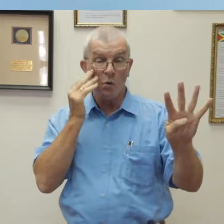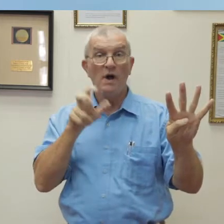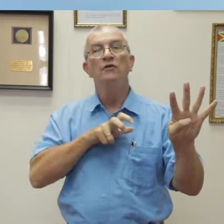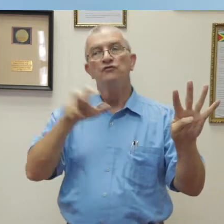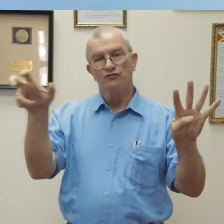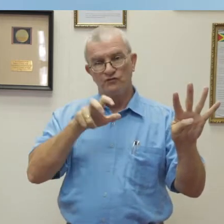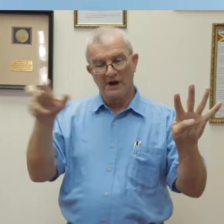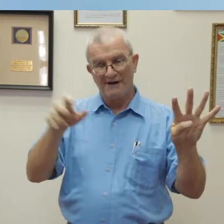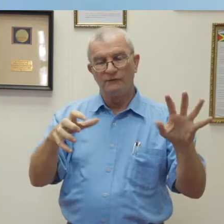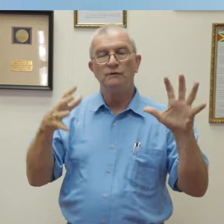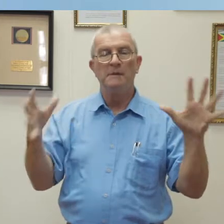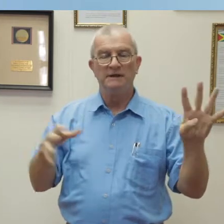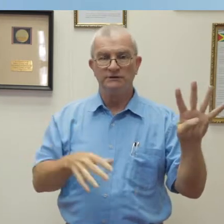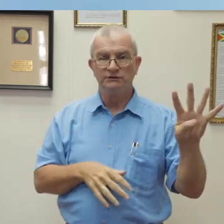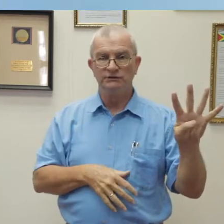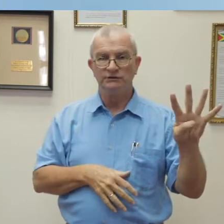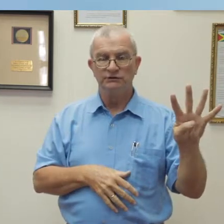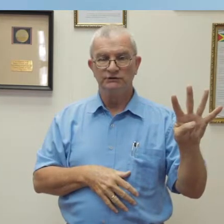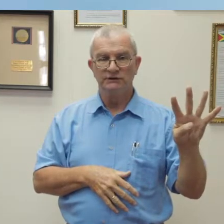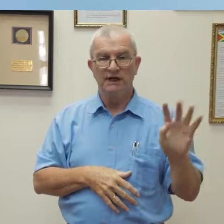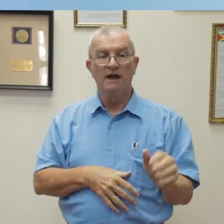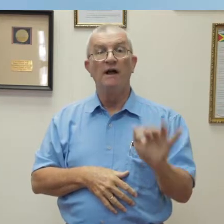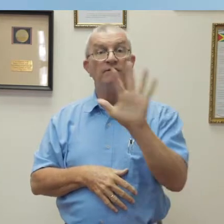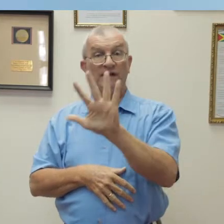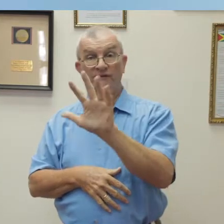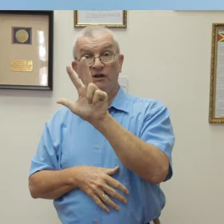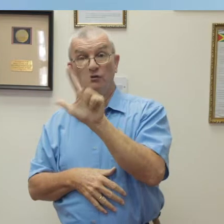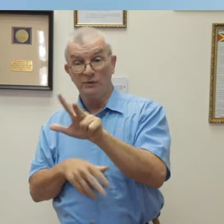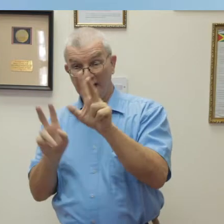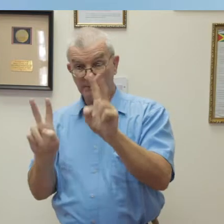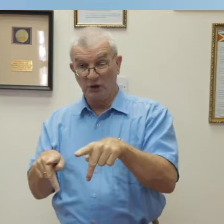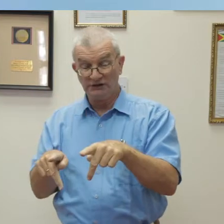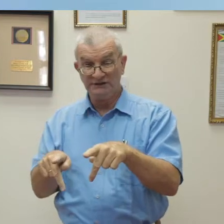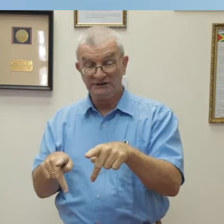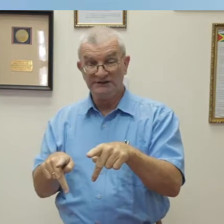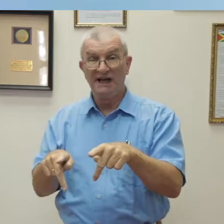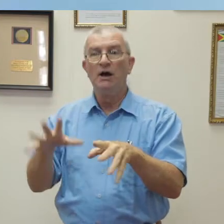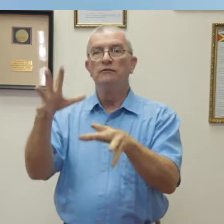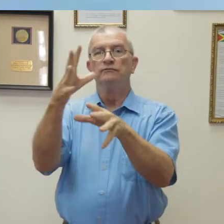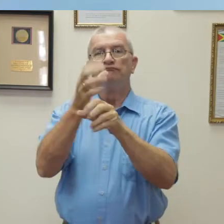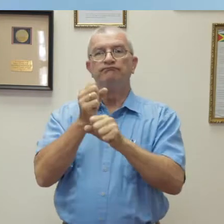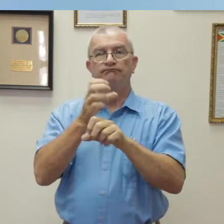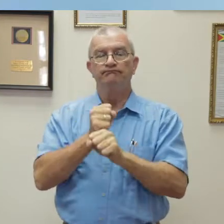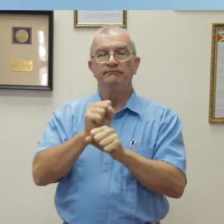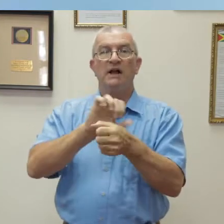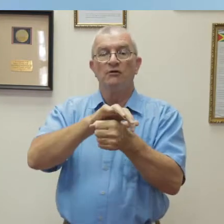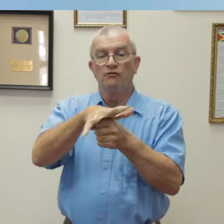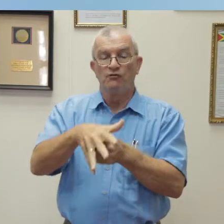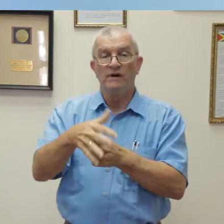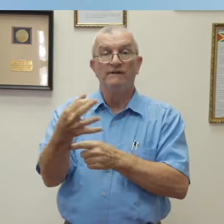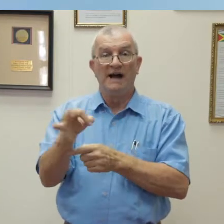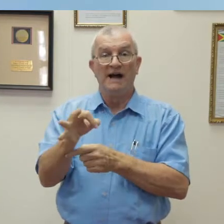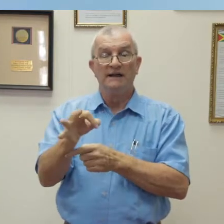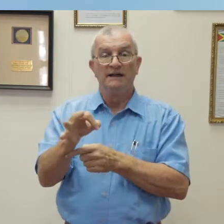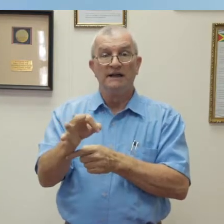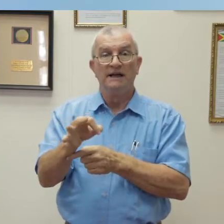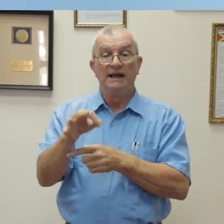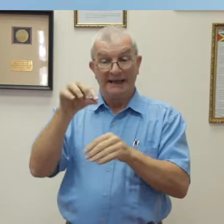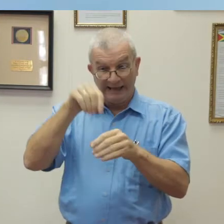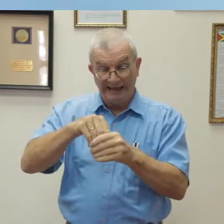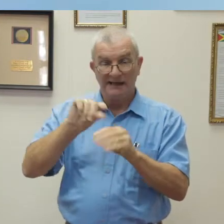history, and the other 53 persons contracted the coronavirus disease in Guyana.